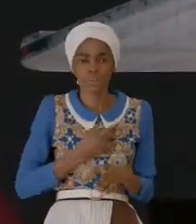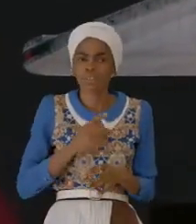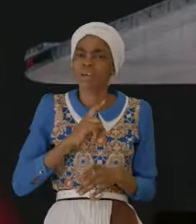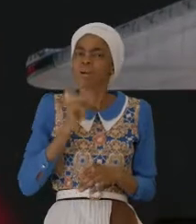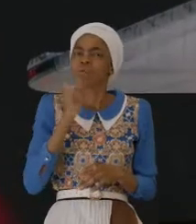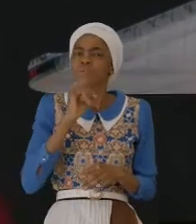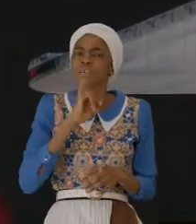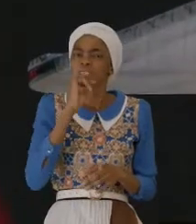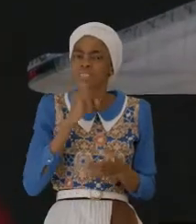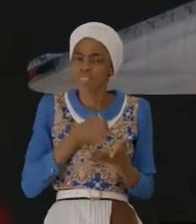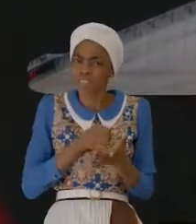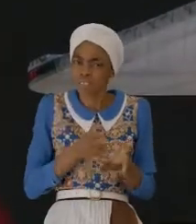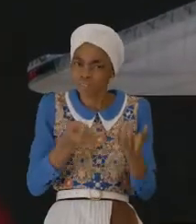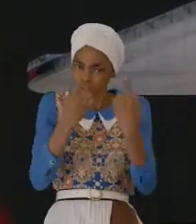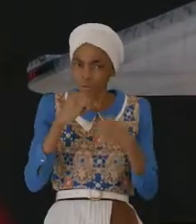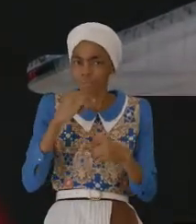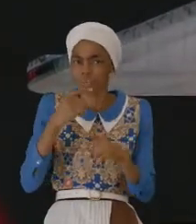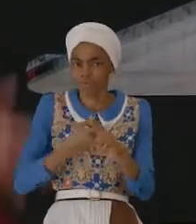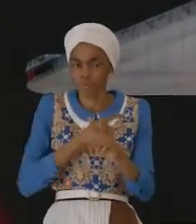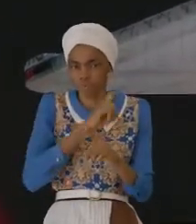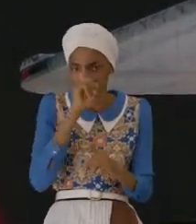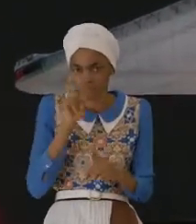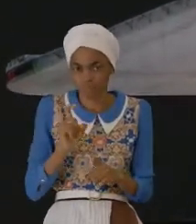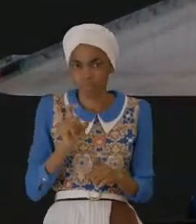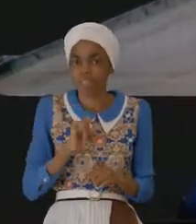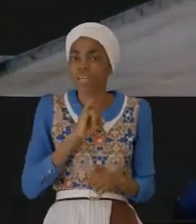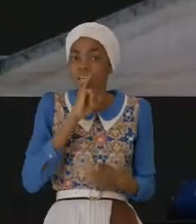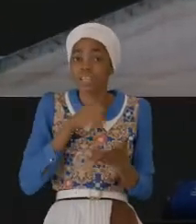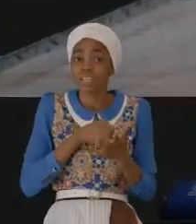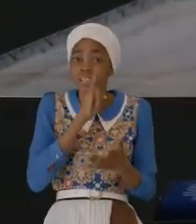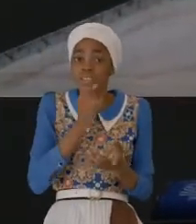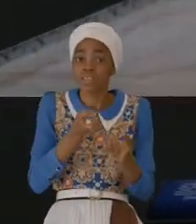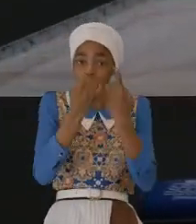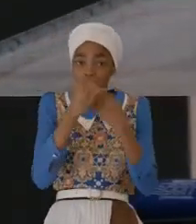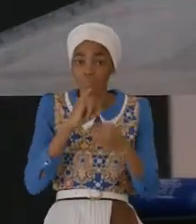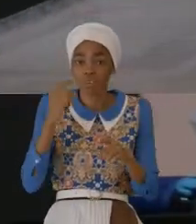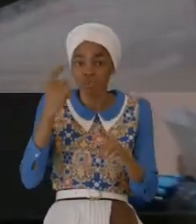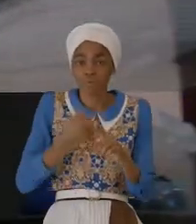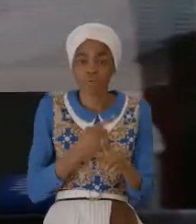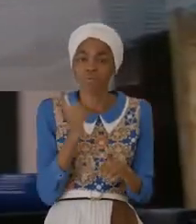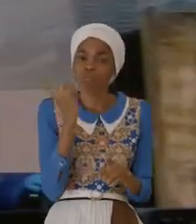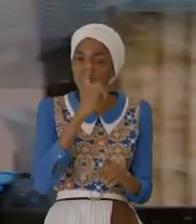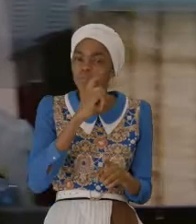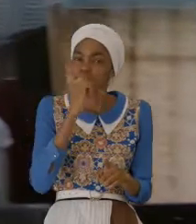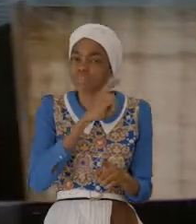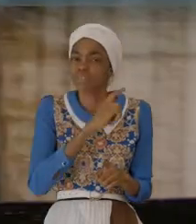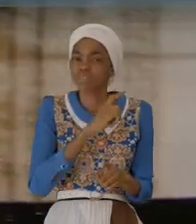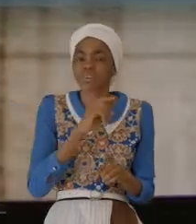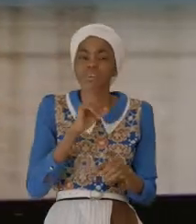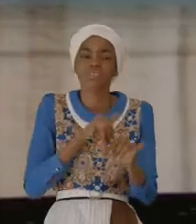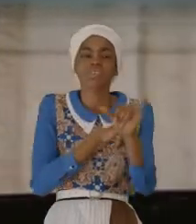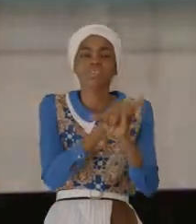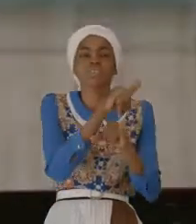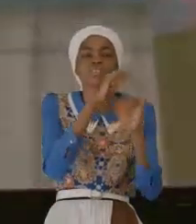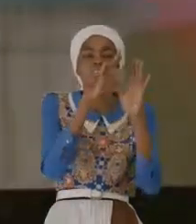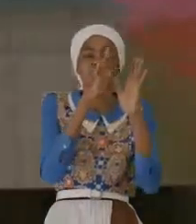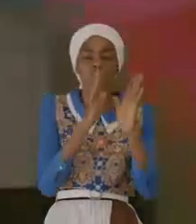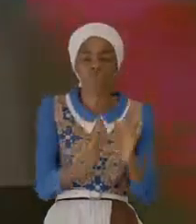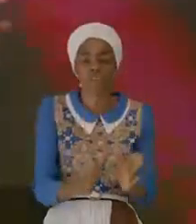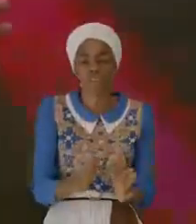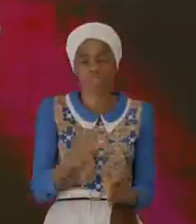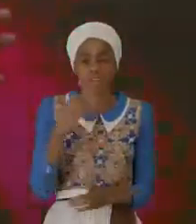where his age coming it's coming from treacherous deceivers from